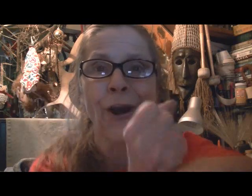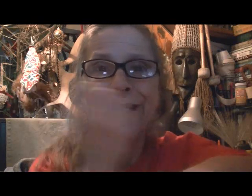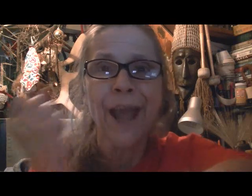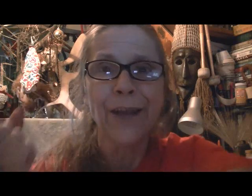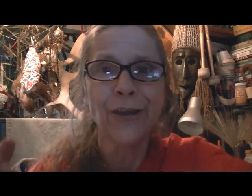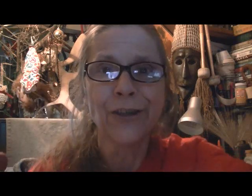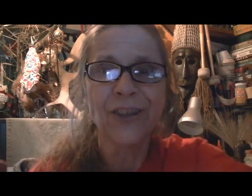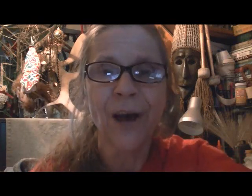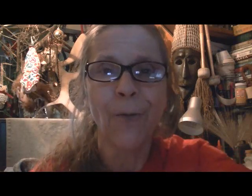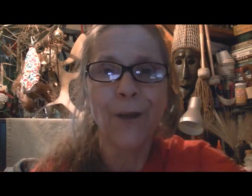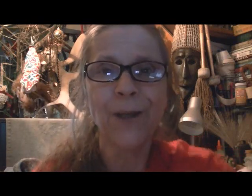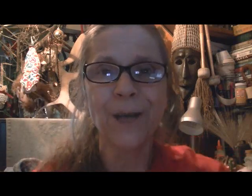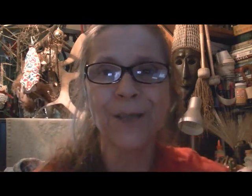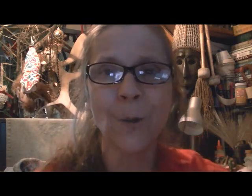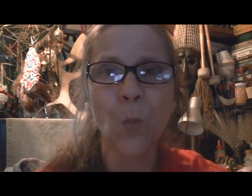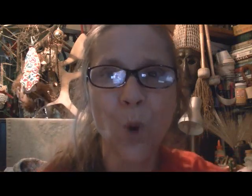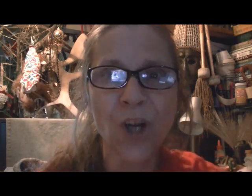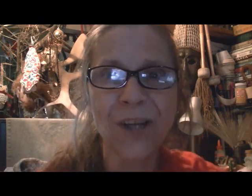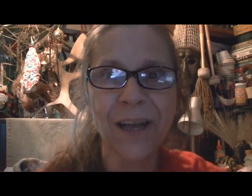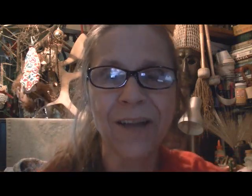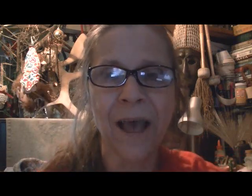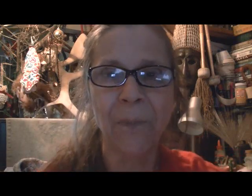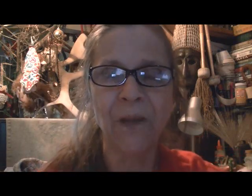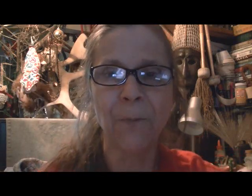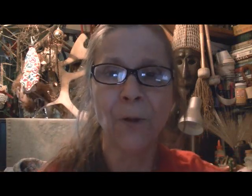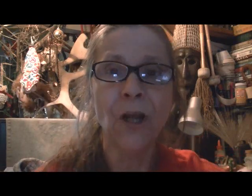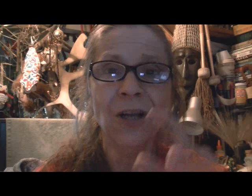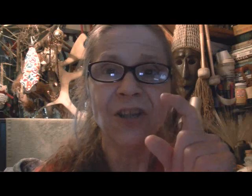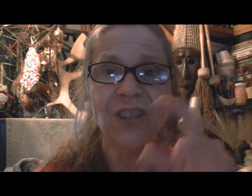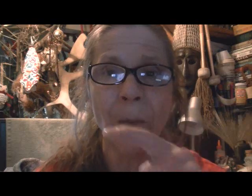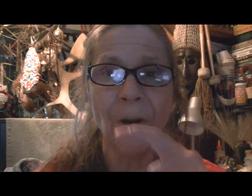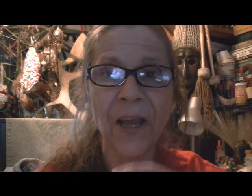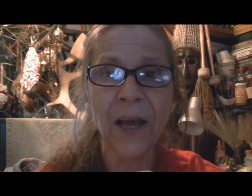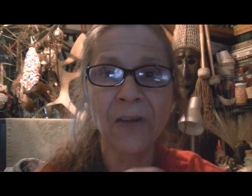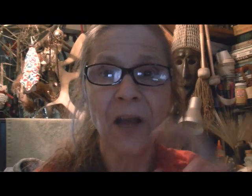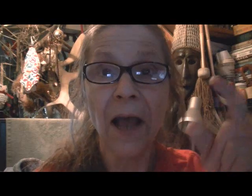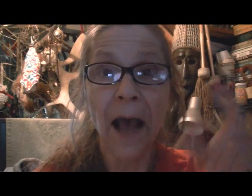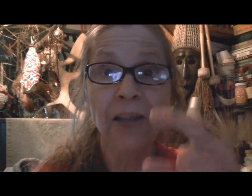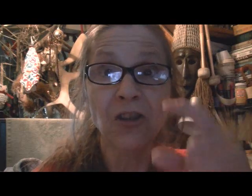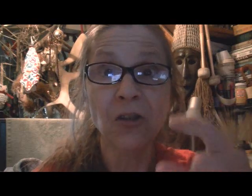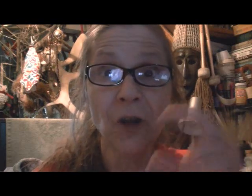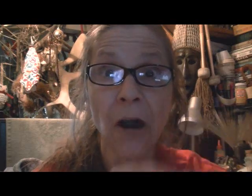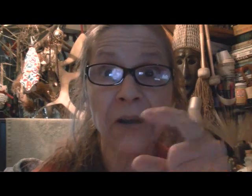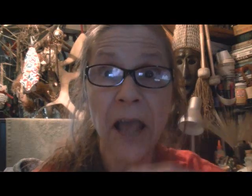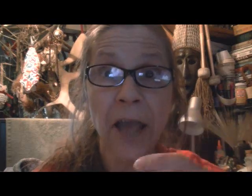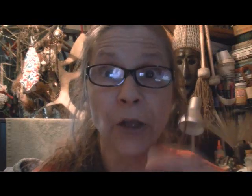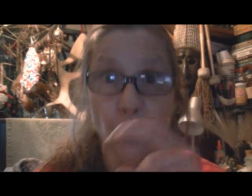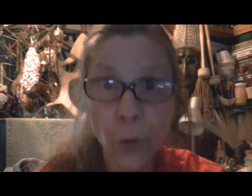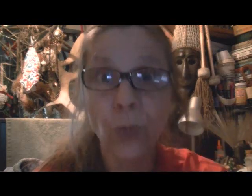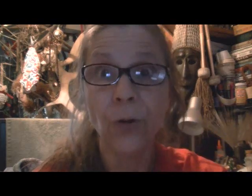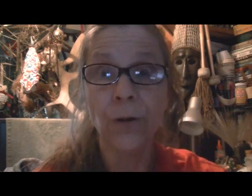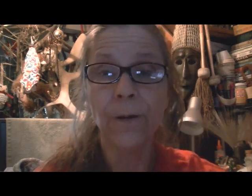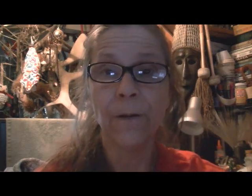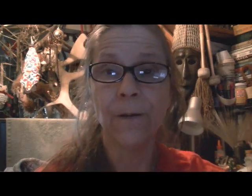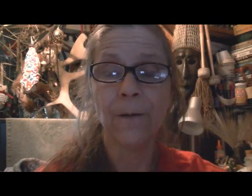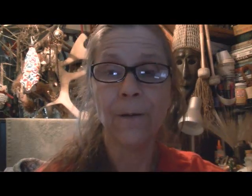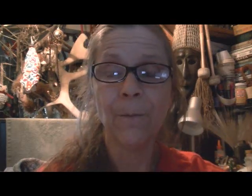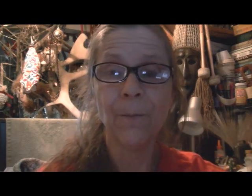and Narcan yourself. It doesn't work like that, people. Somebody else has to Narcan you.